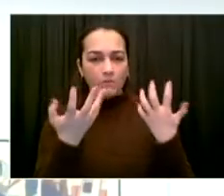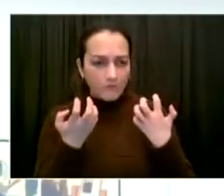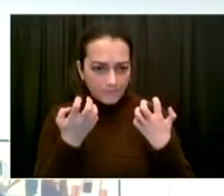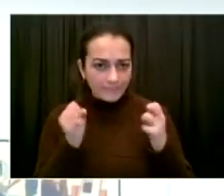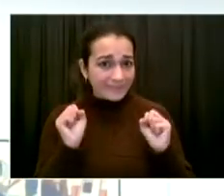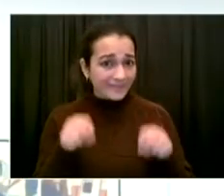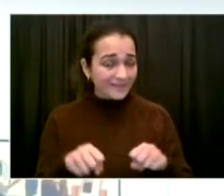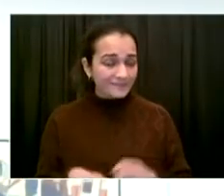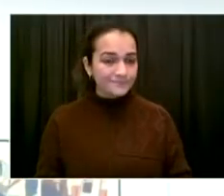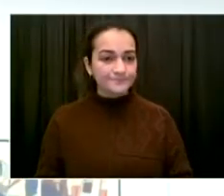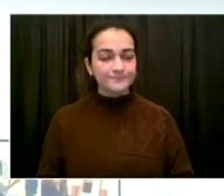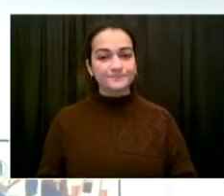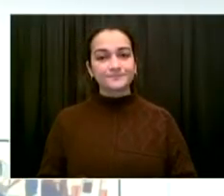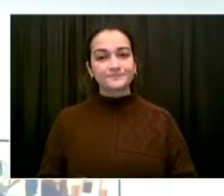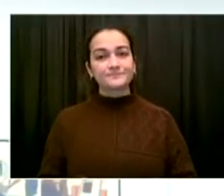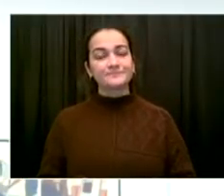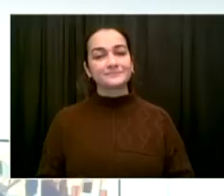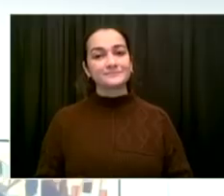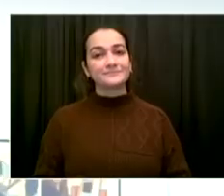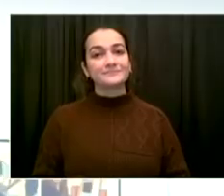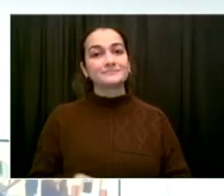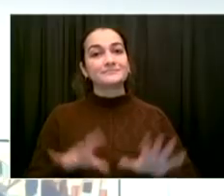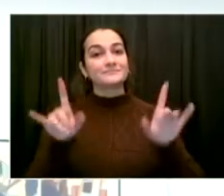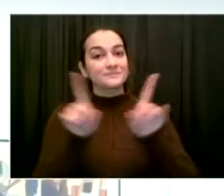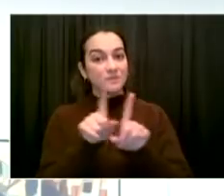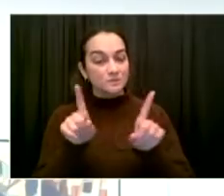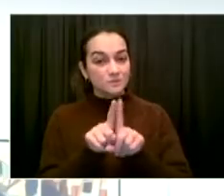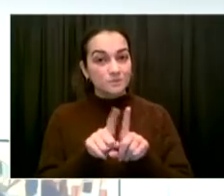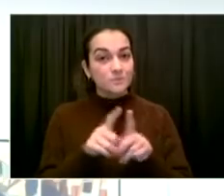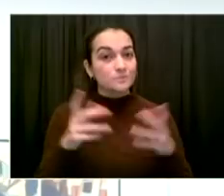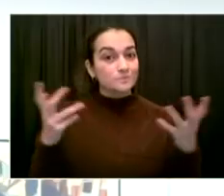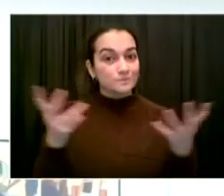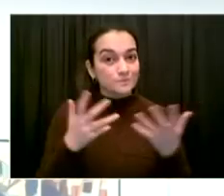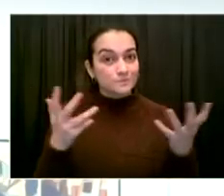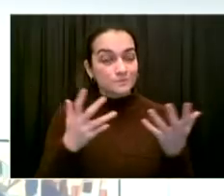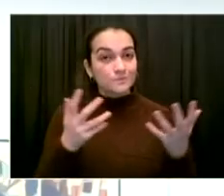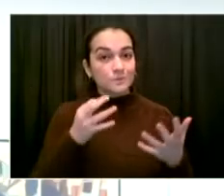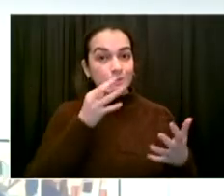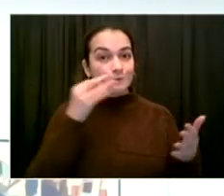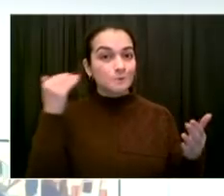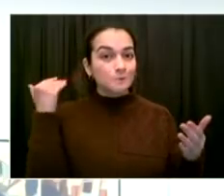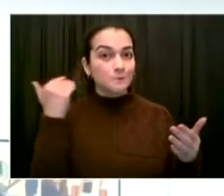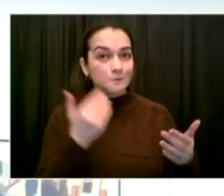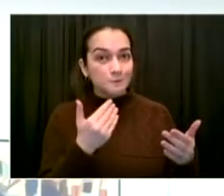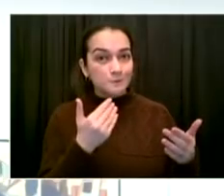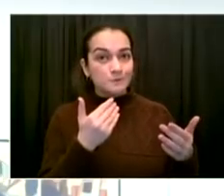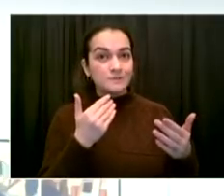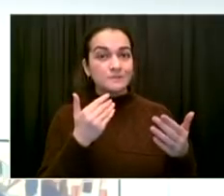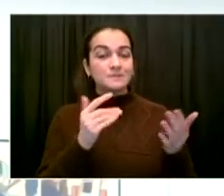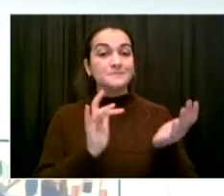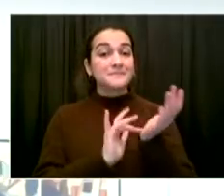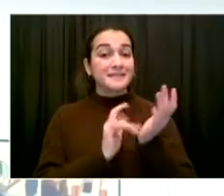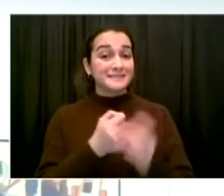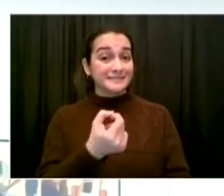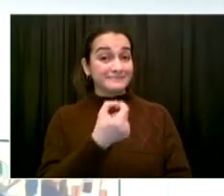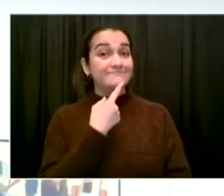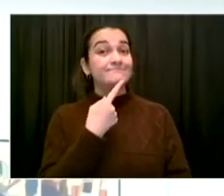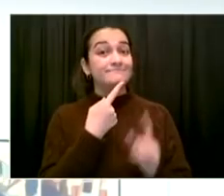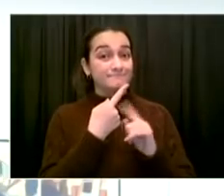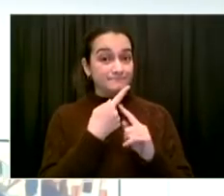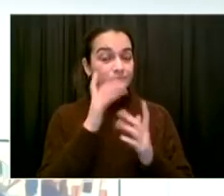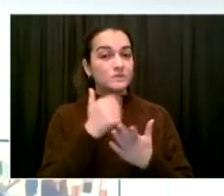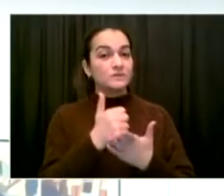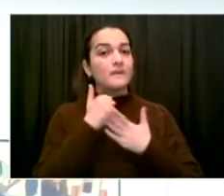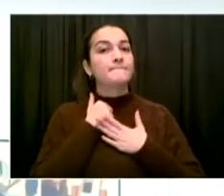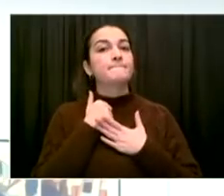the oral antiviral that I mentioned, particularly Paxlovid, which we think will also make a big difference in terms of